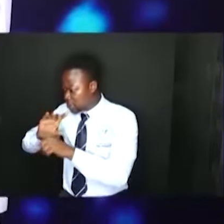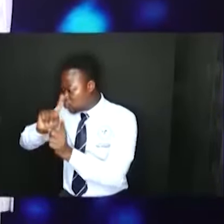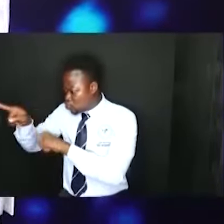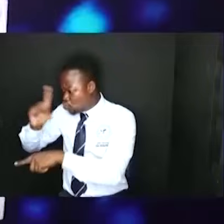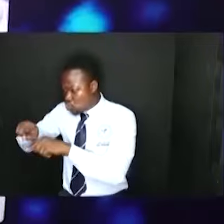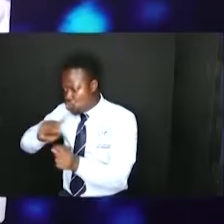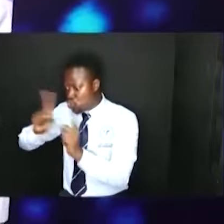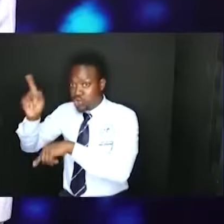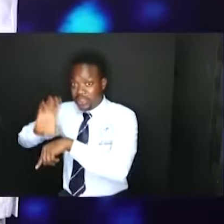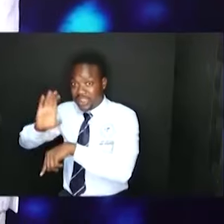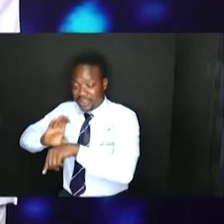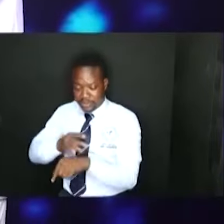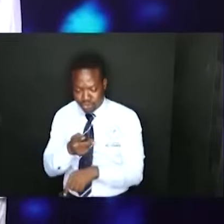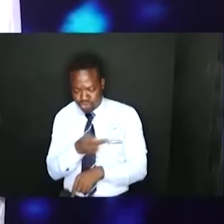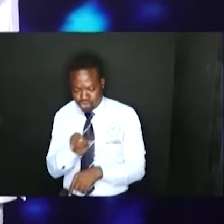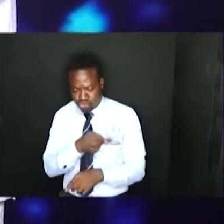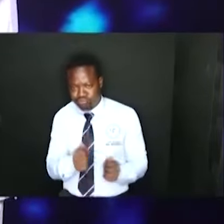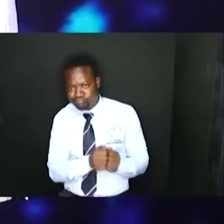wives.